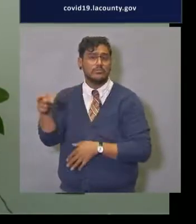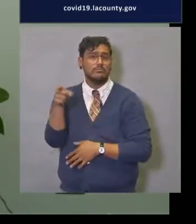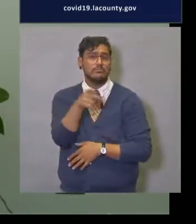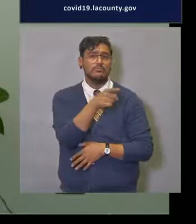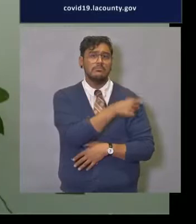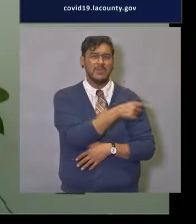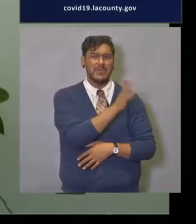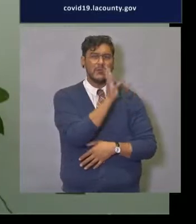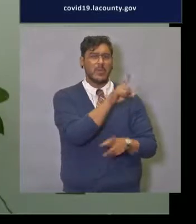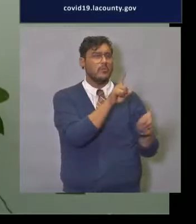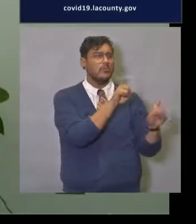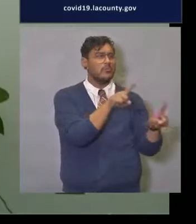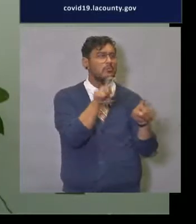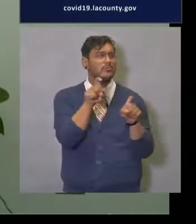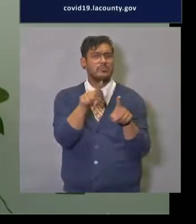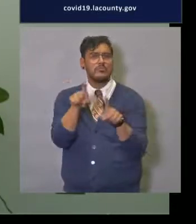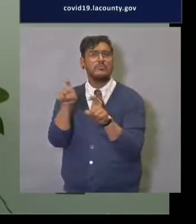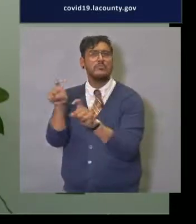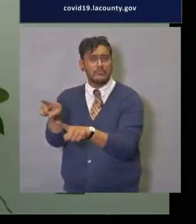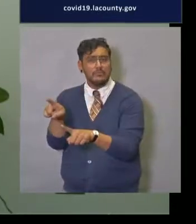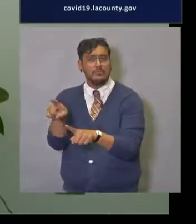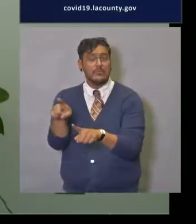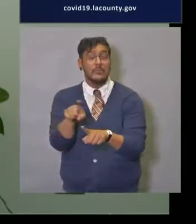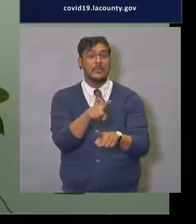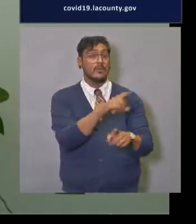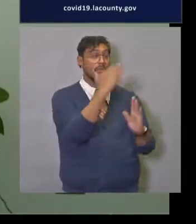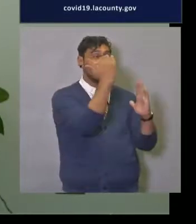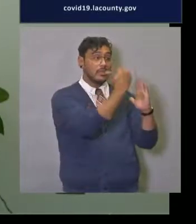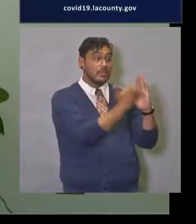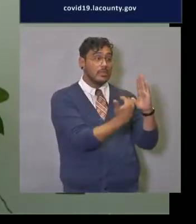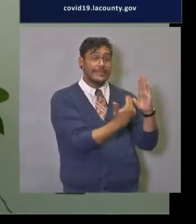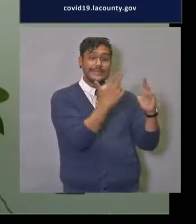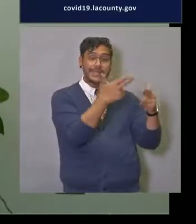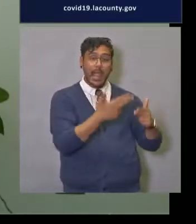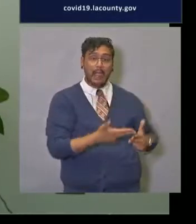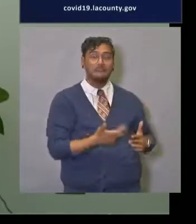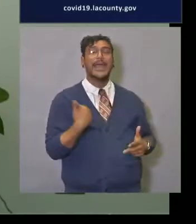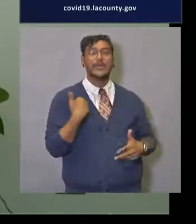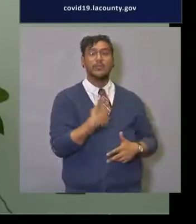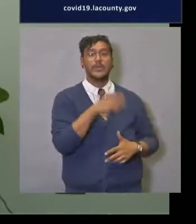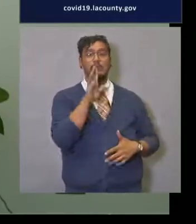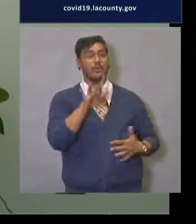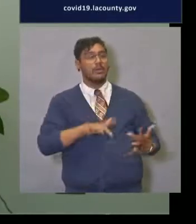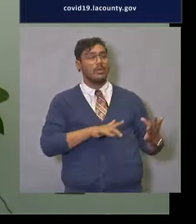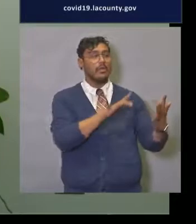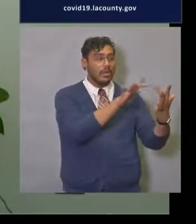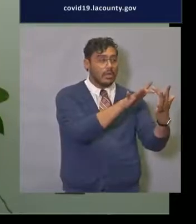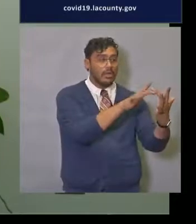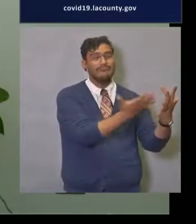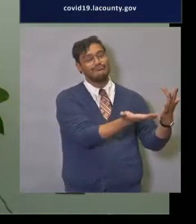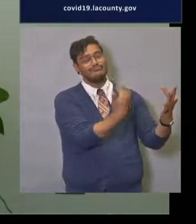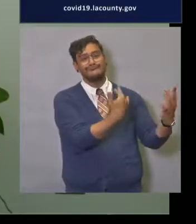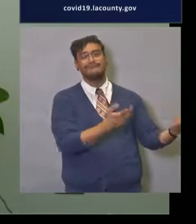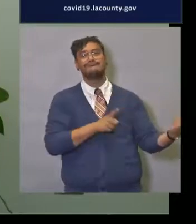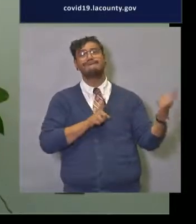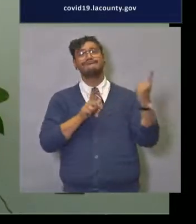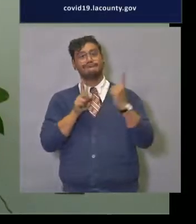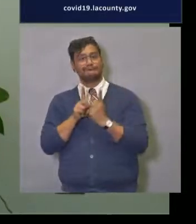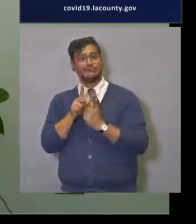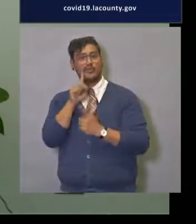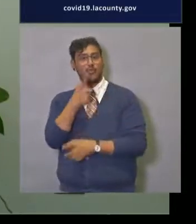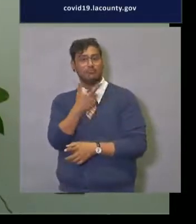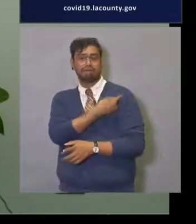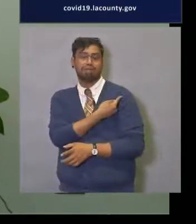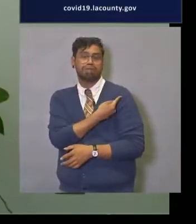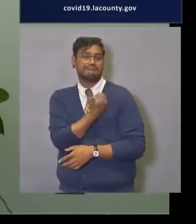sector and then extend those invitations for those people to be able to come to a vaccination site on a